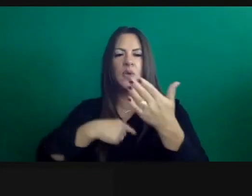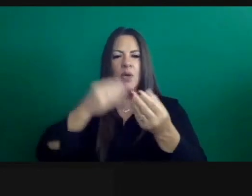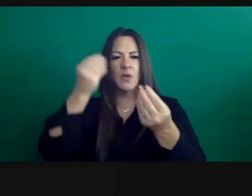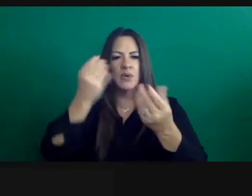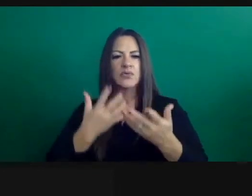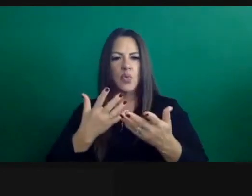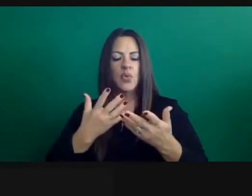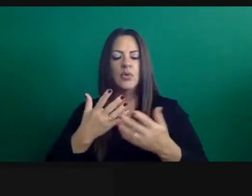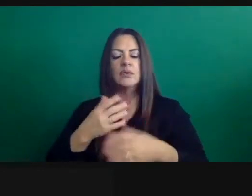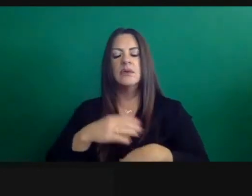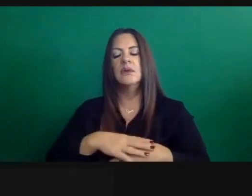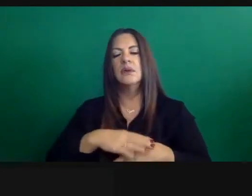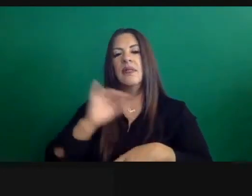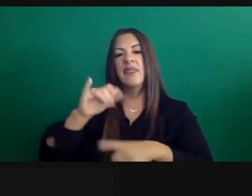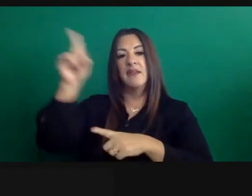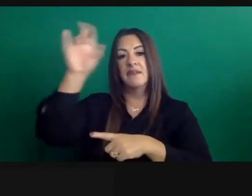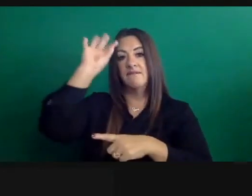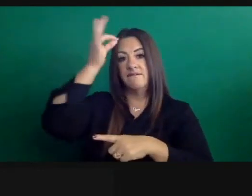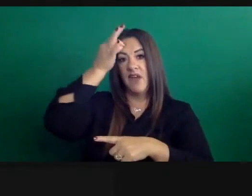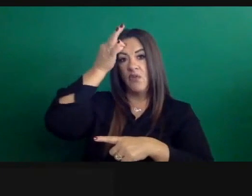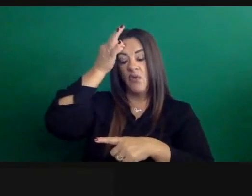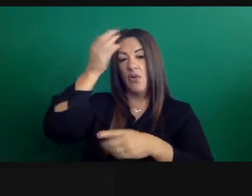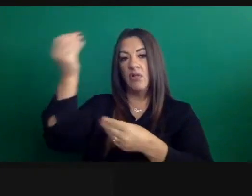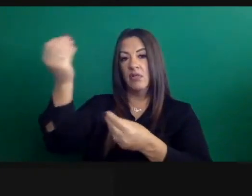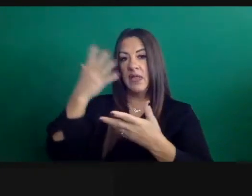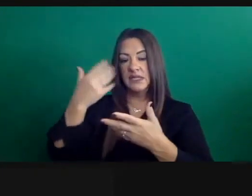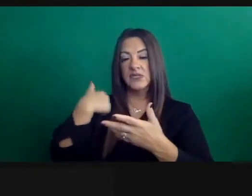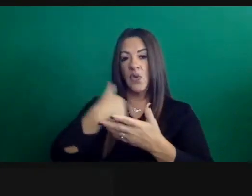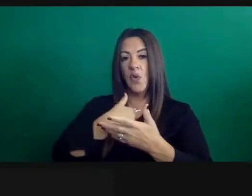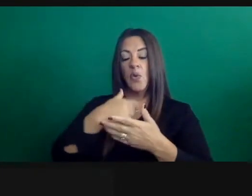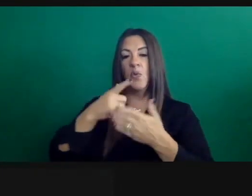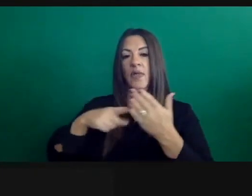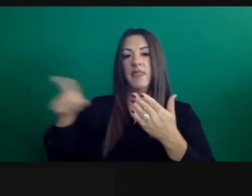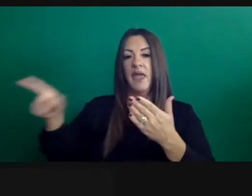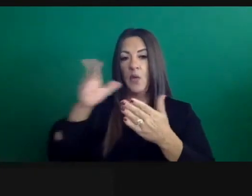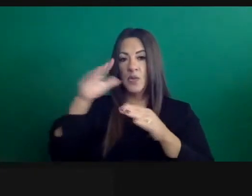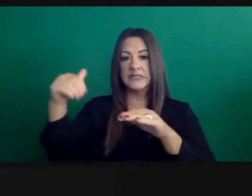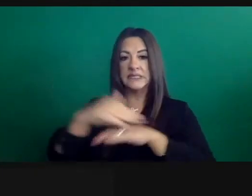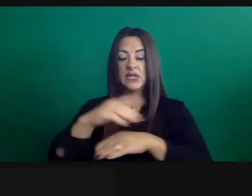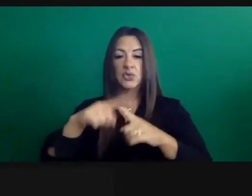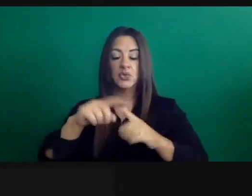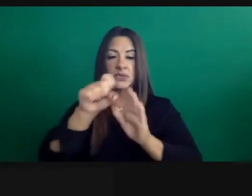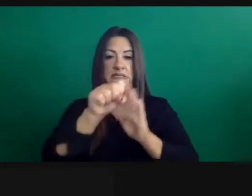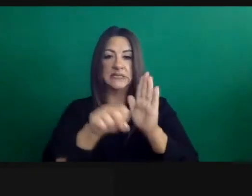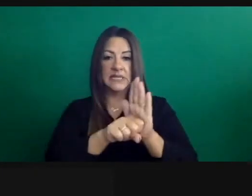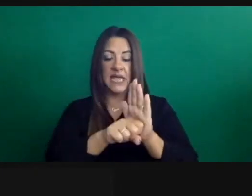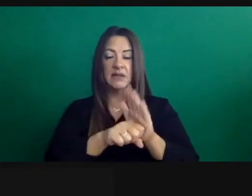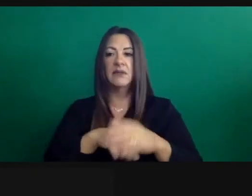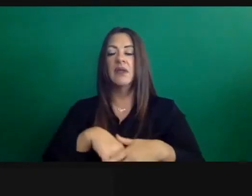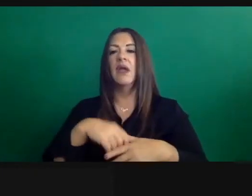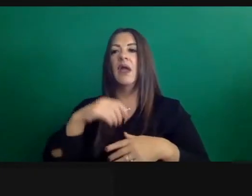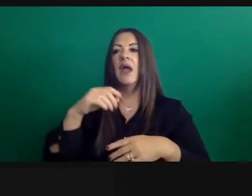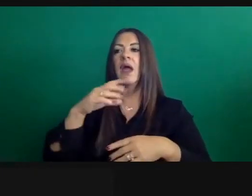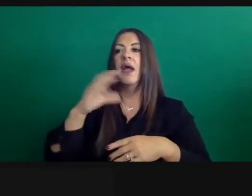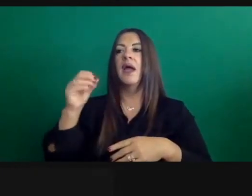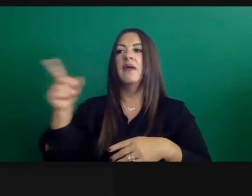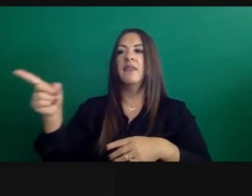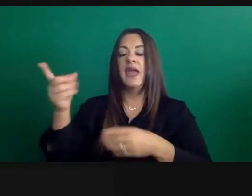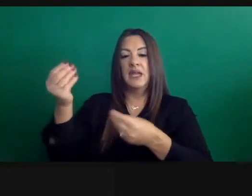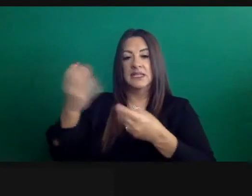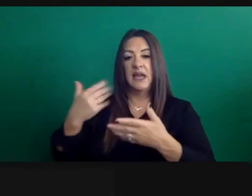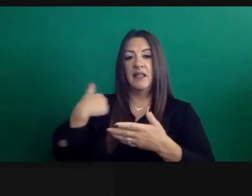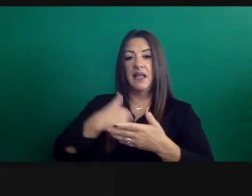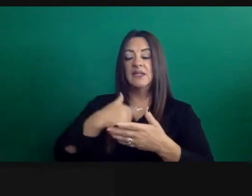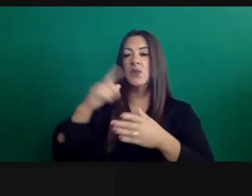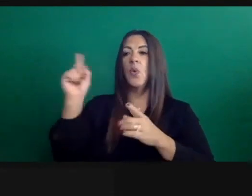federal government to the state. We then share what the different counties are going to be receiving, and then they put in